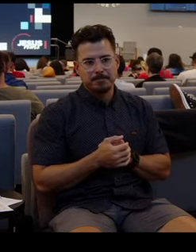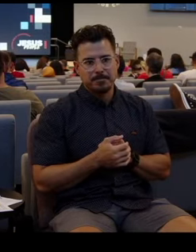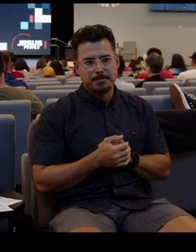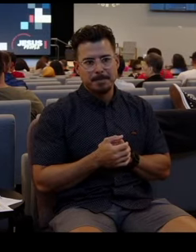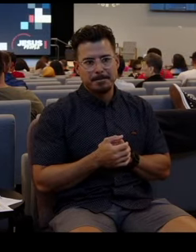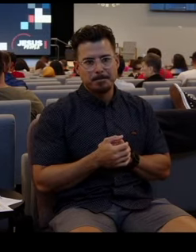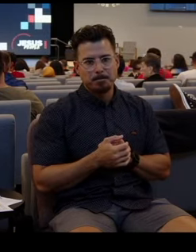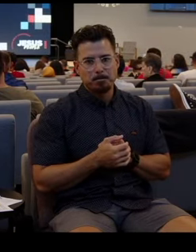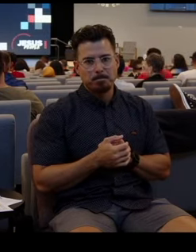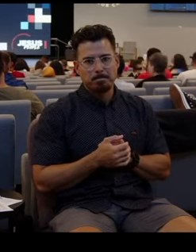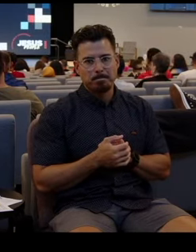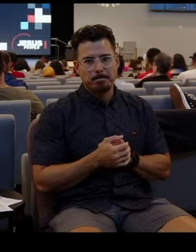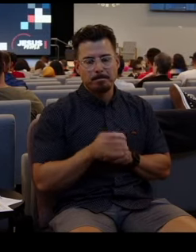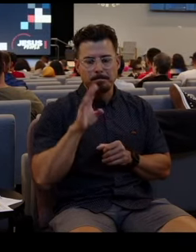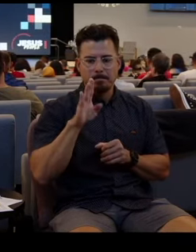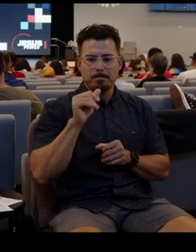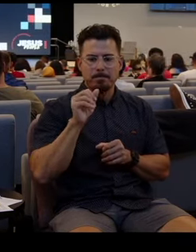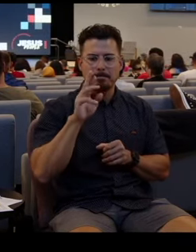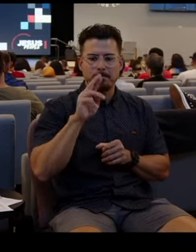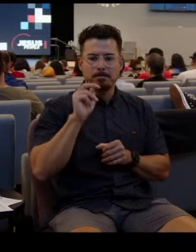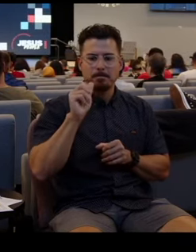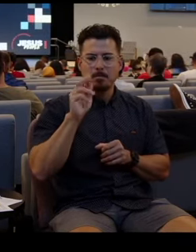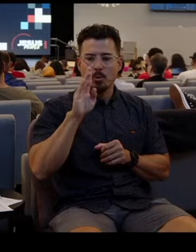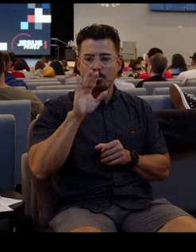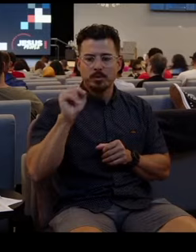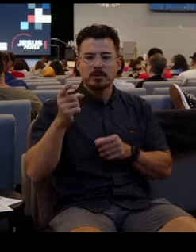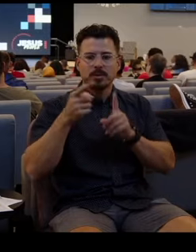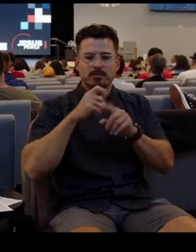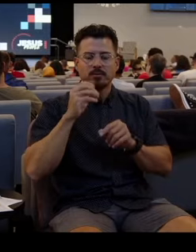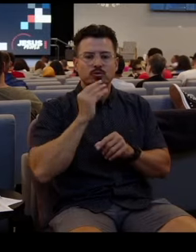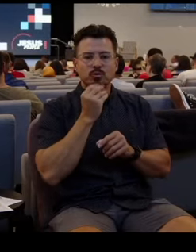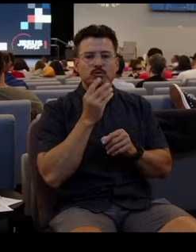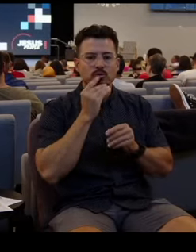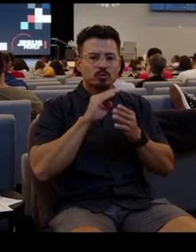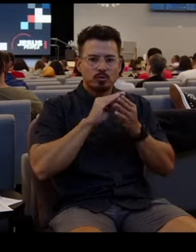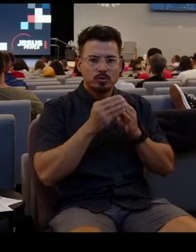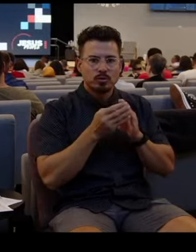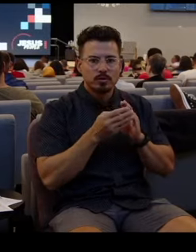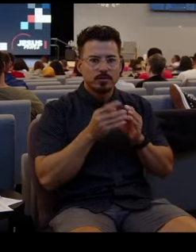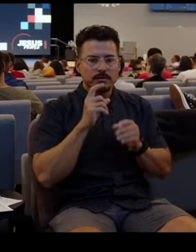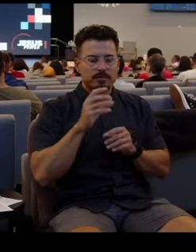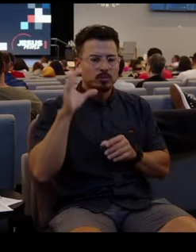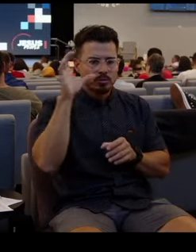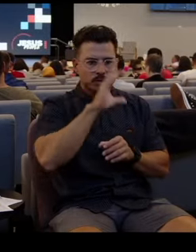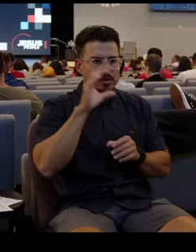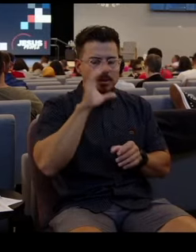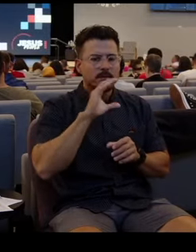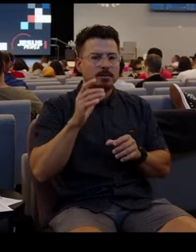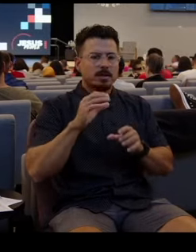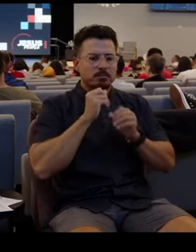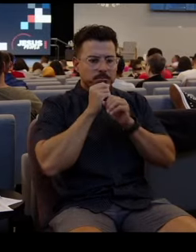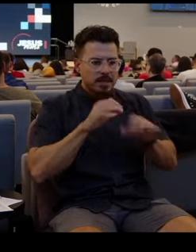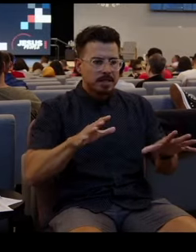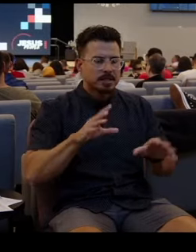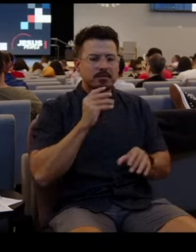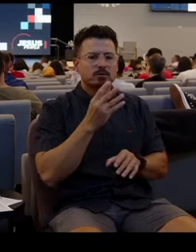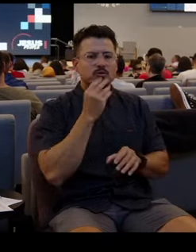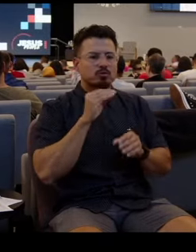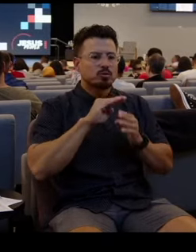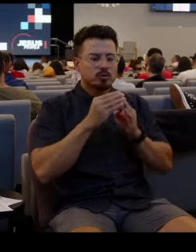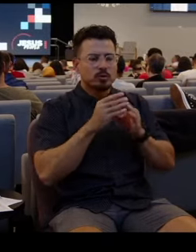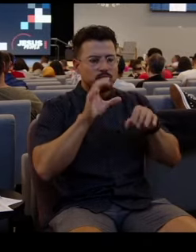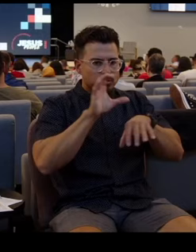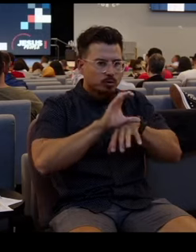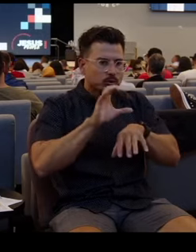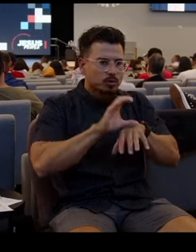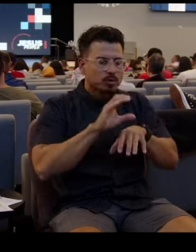I said a moment ago, Barnabas came from Jerusalem, and it was appropriate for him to seek the understanding and the blessing of the Jerusalem church